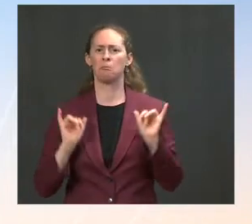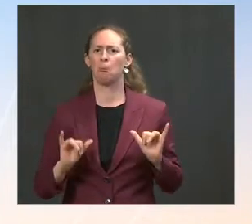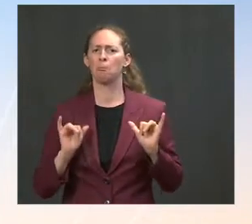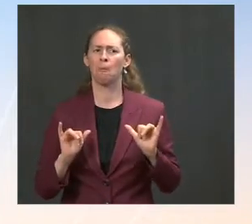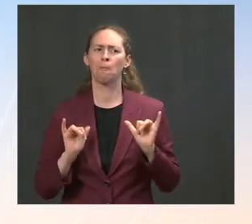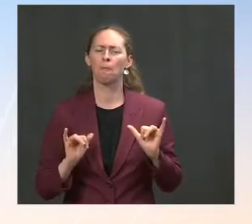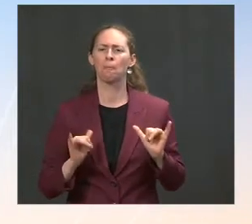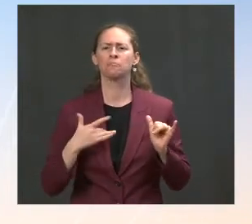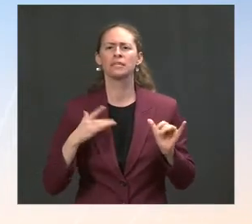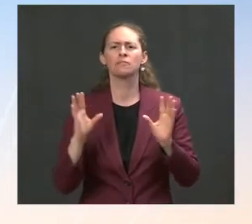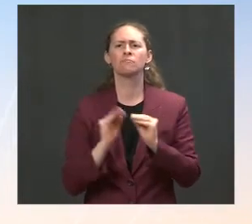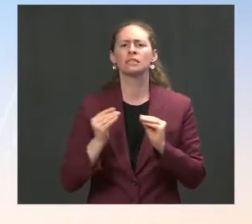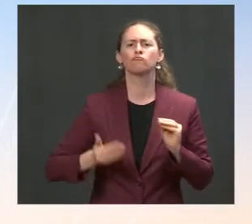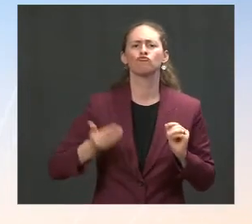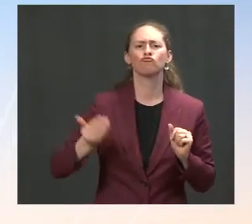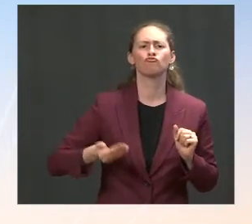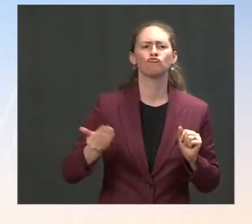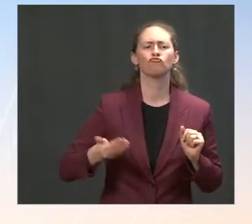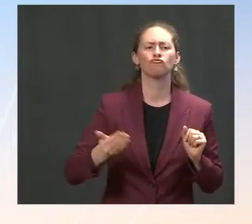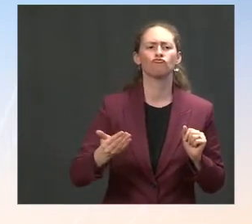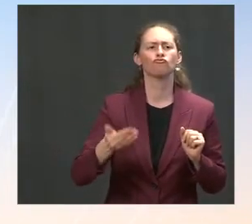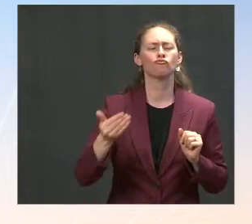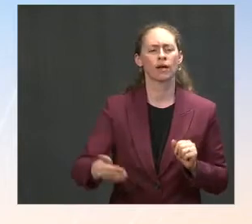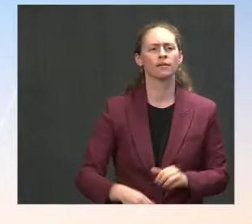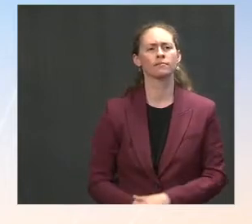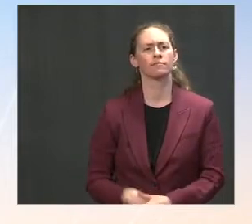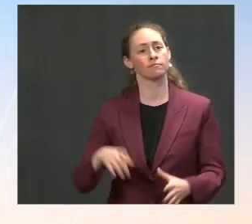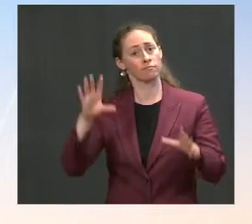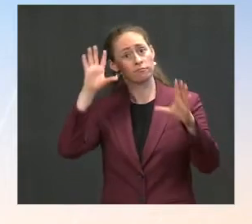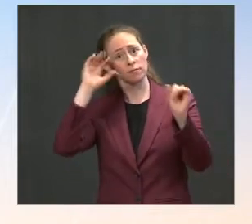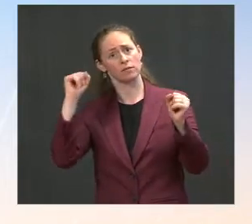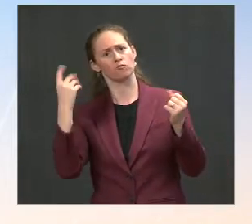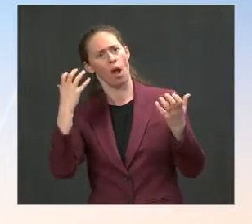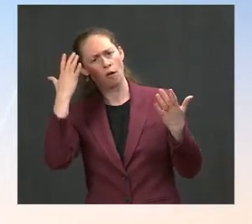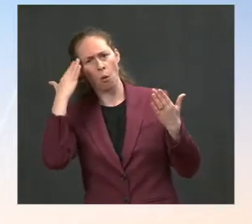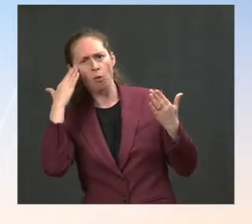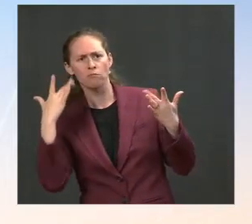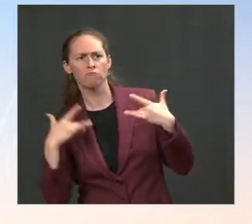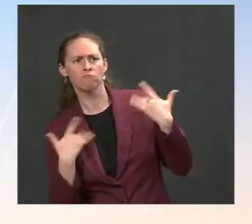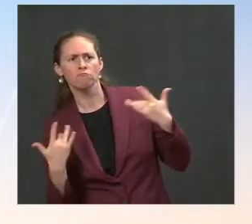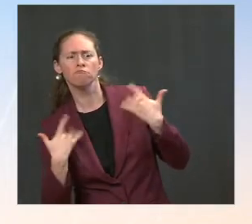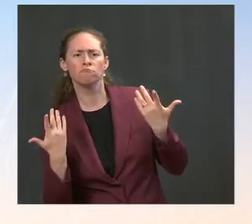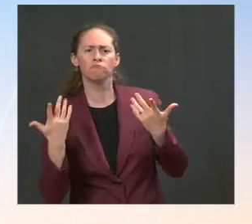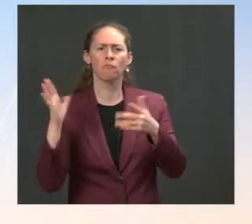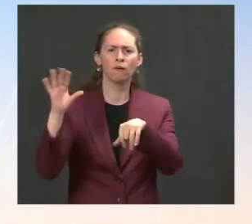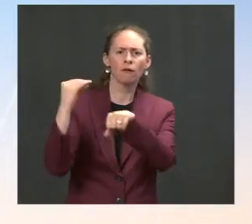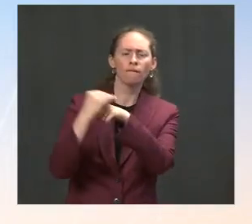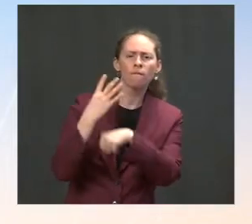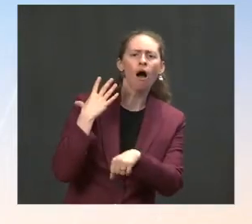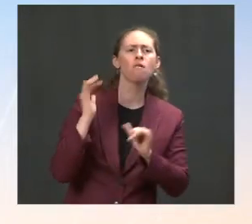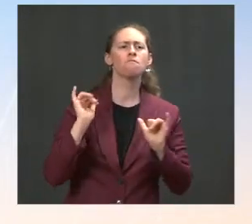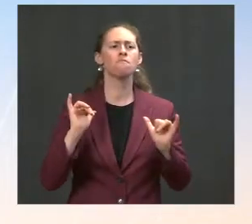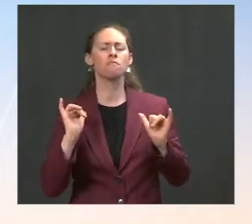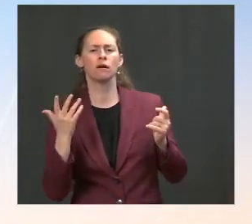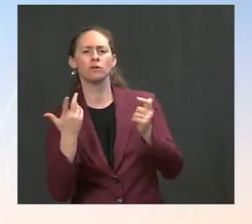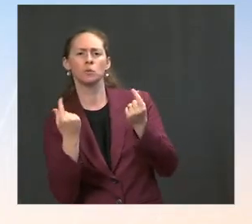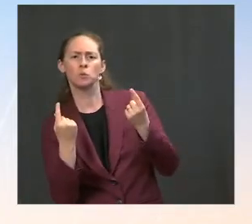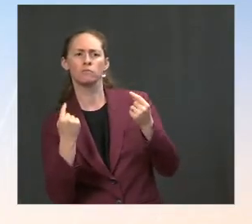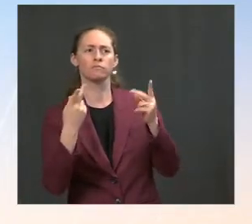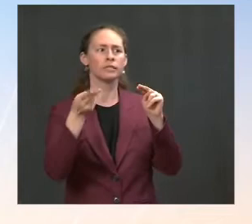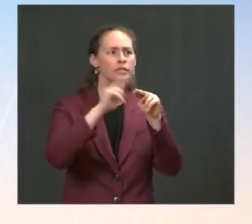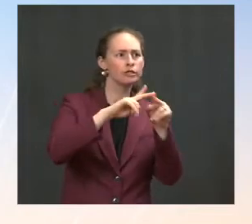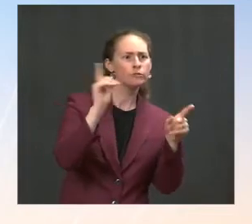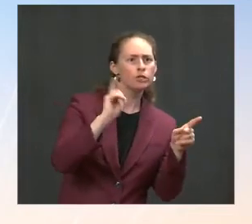of course, looking for their updates and guidance on what the spread is, where we're seeing the spread, what impacts we're